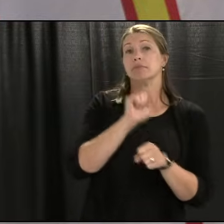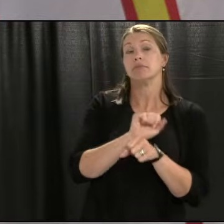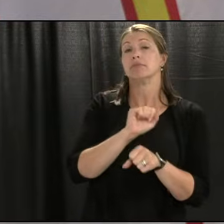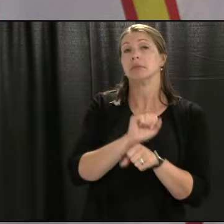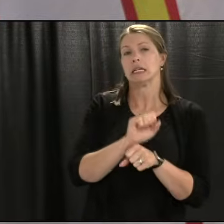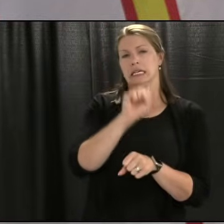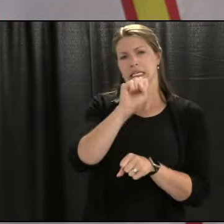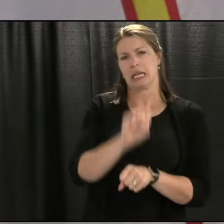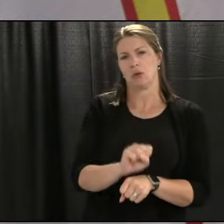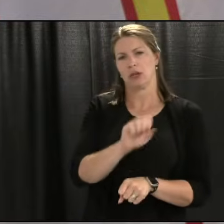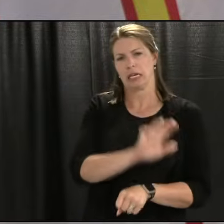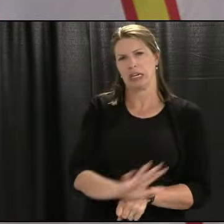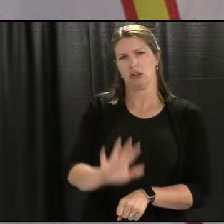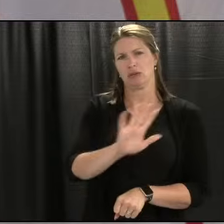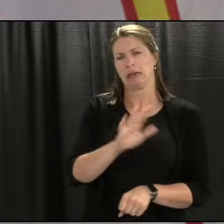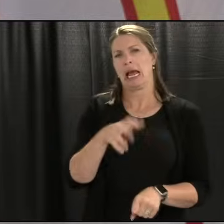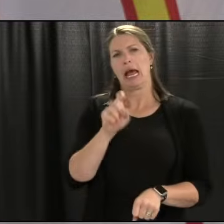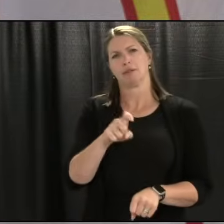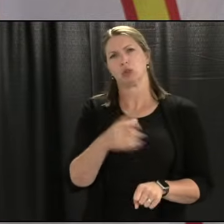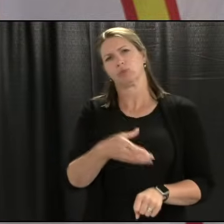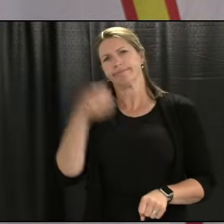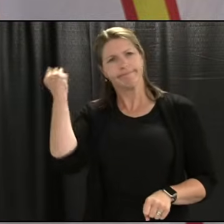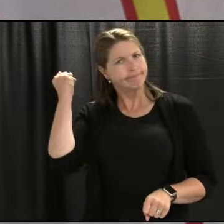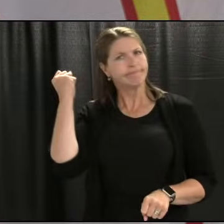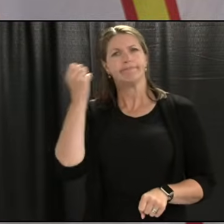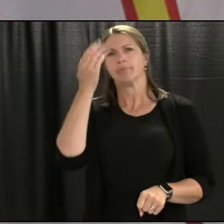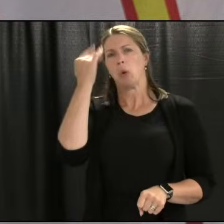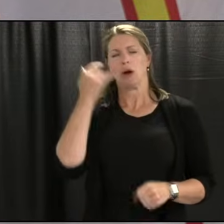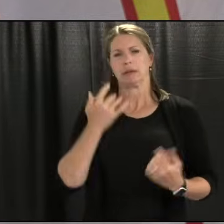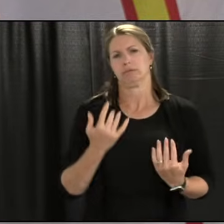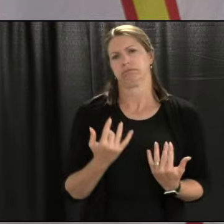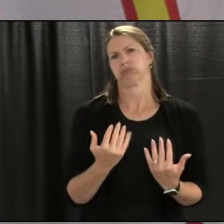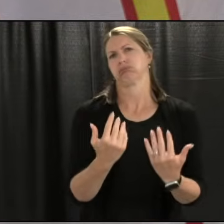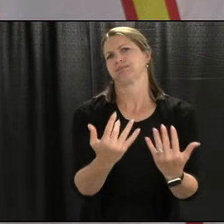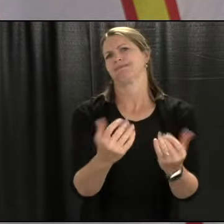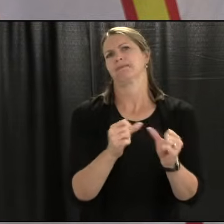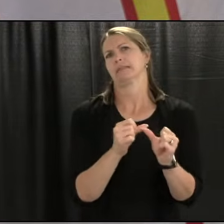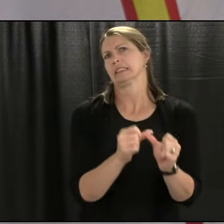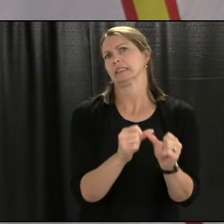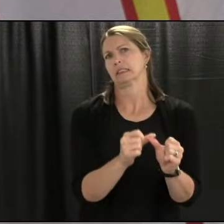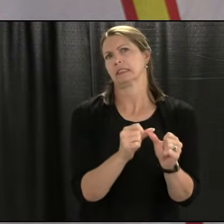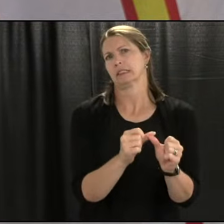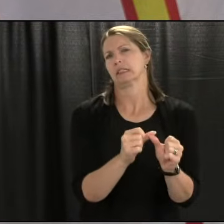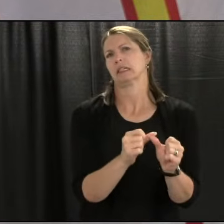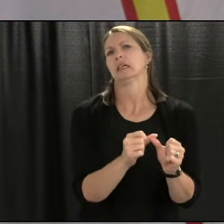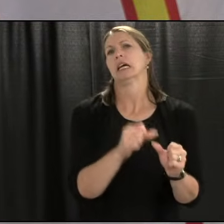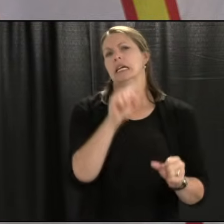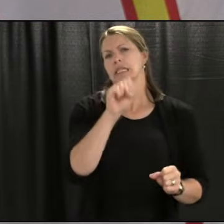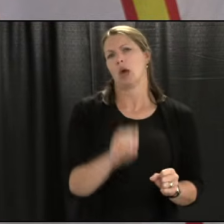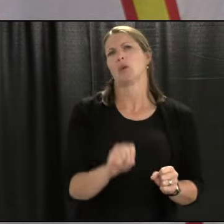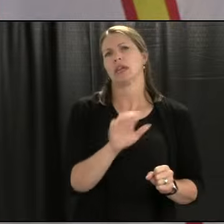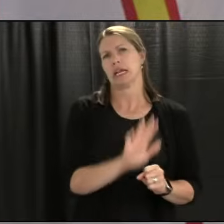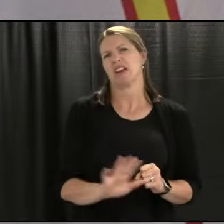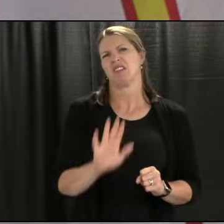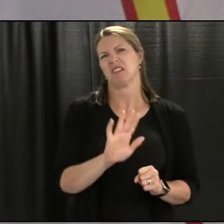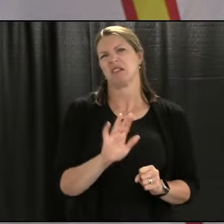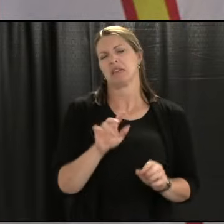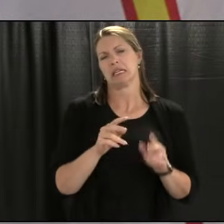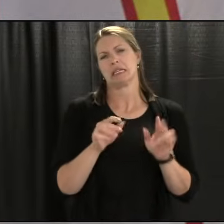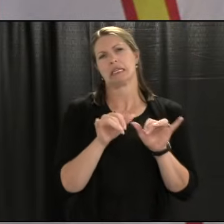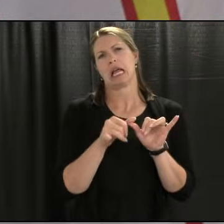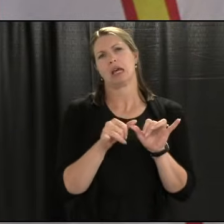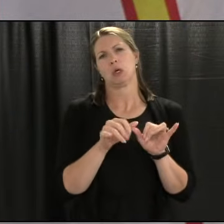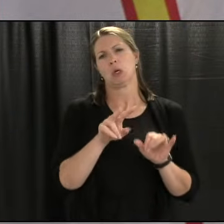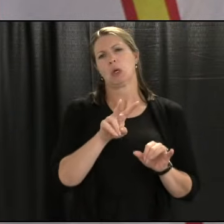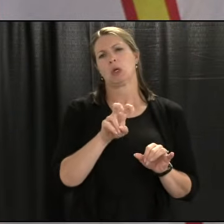from the southern edge throughout the day due to extreme fire behavior. On the southern side, the wildfire is approximately